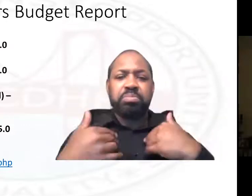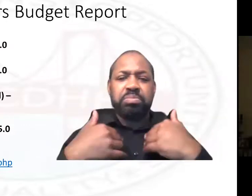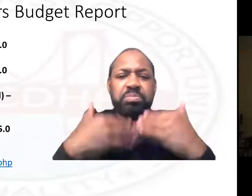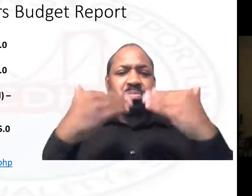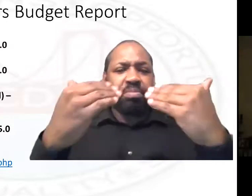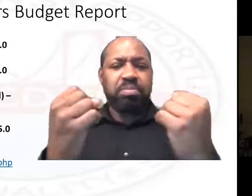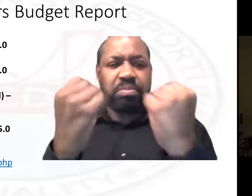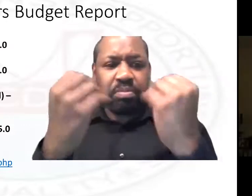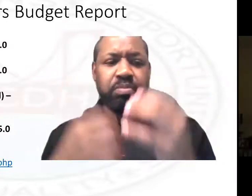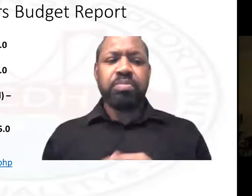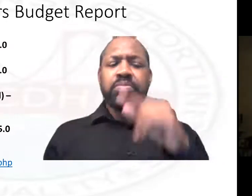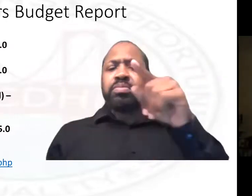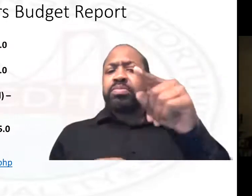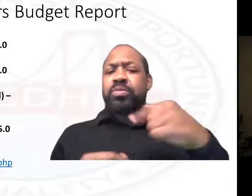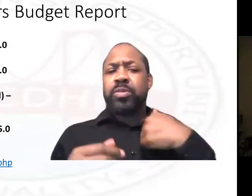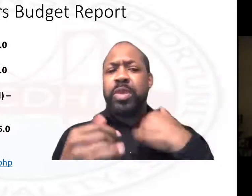Okay.